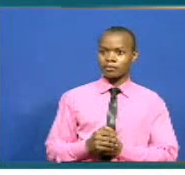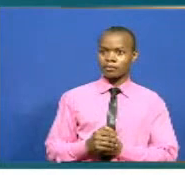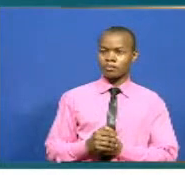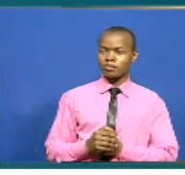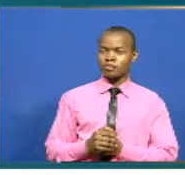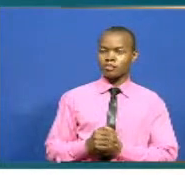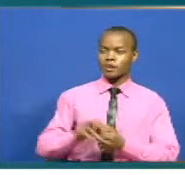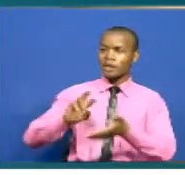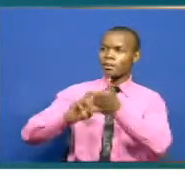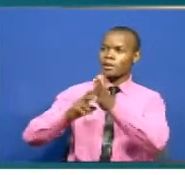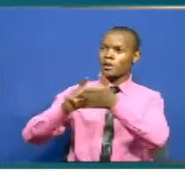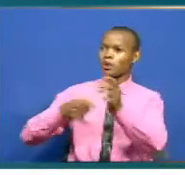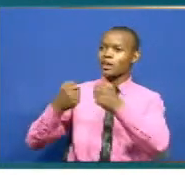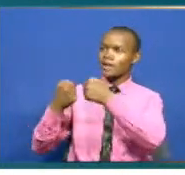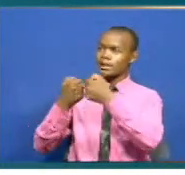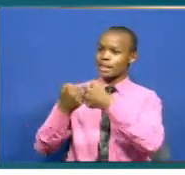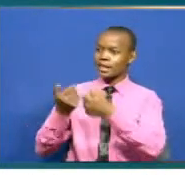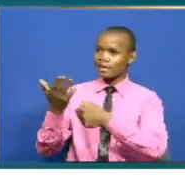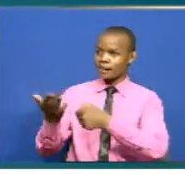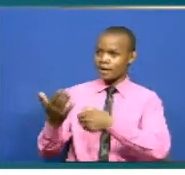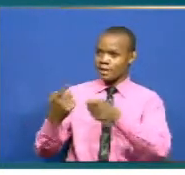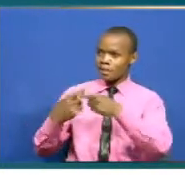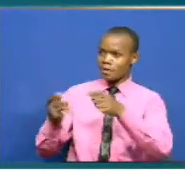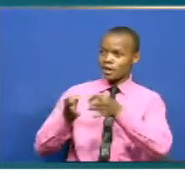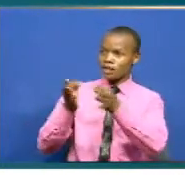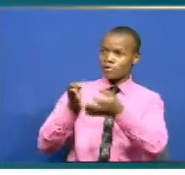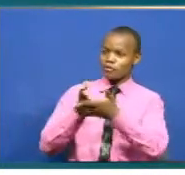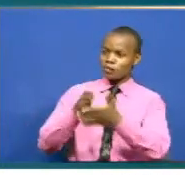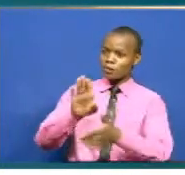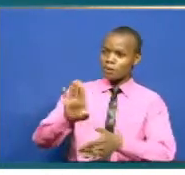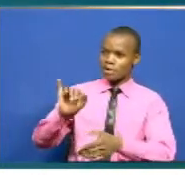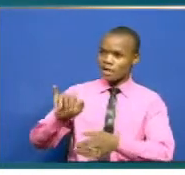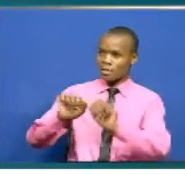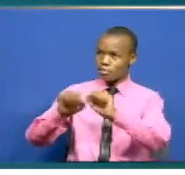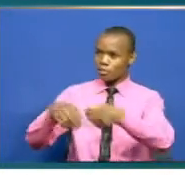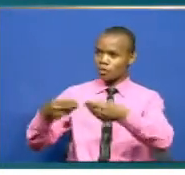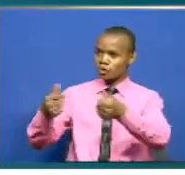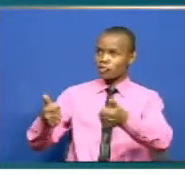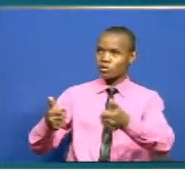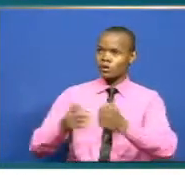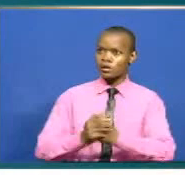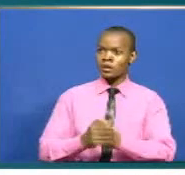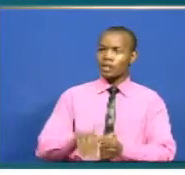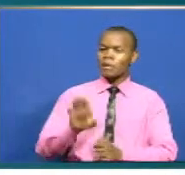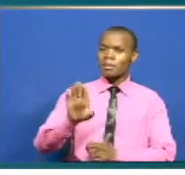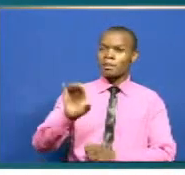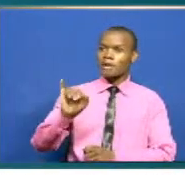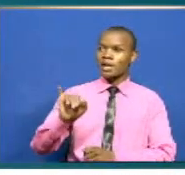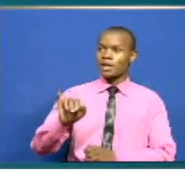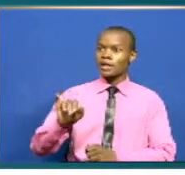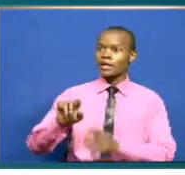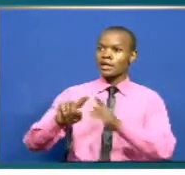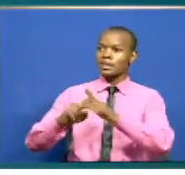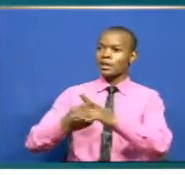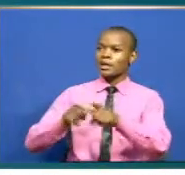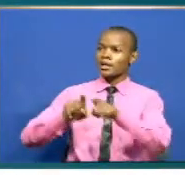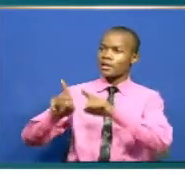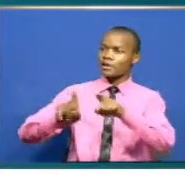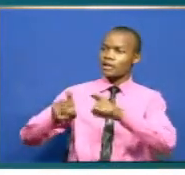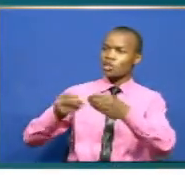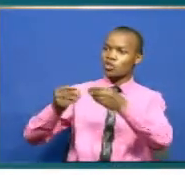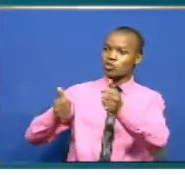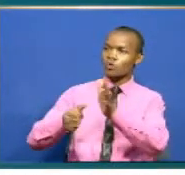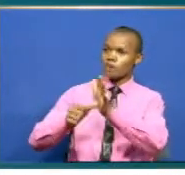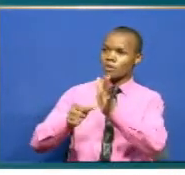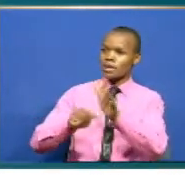that challenge is still there. But will this address, will BBI address? No, it has only started the journey to address that. Mm-hmm. And I'm telling